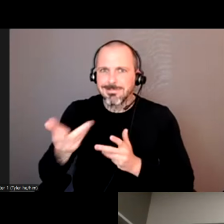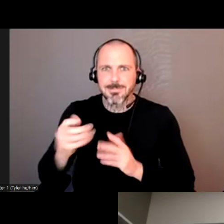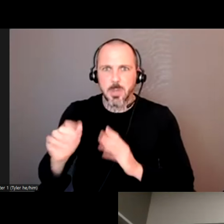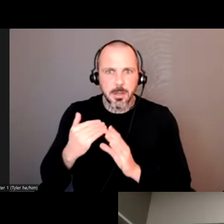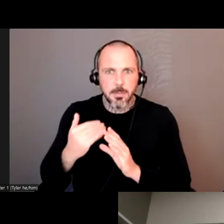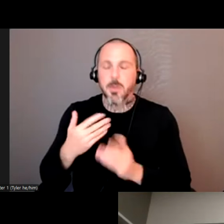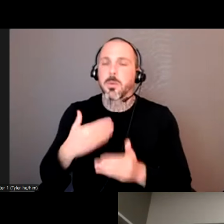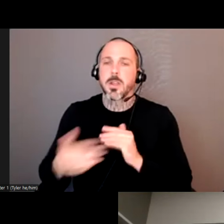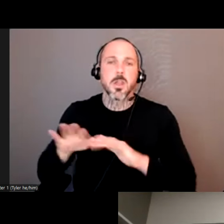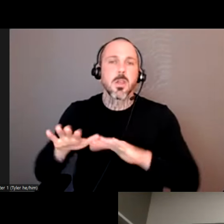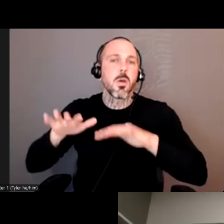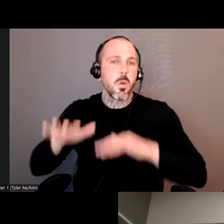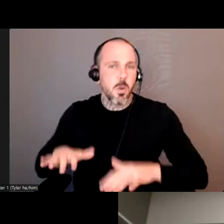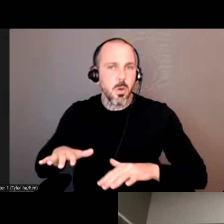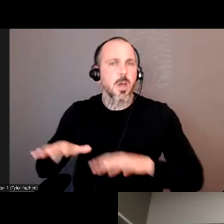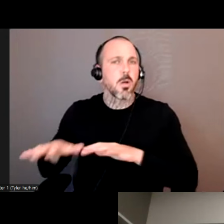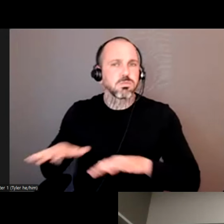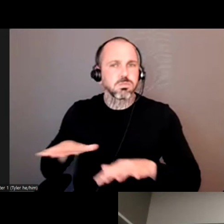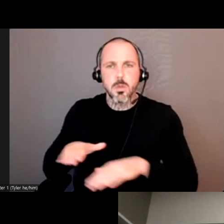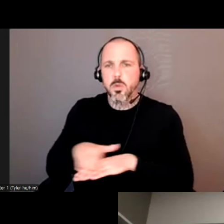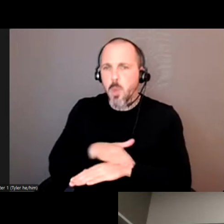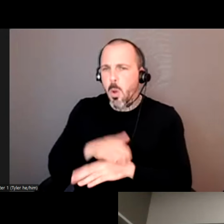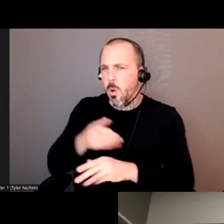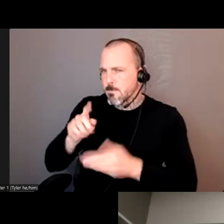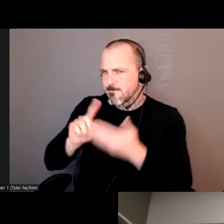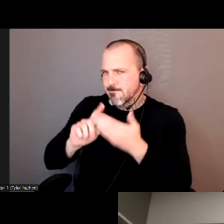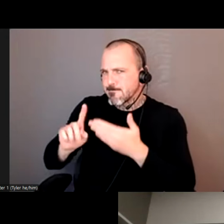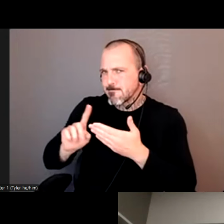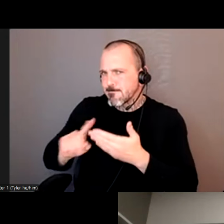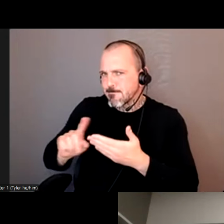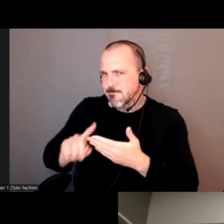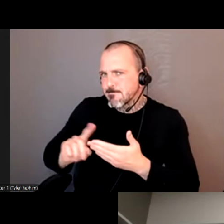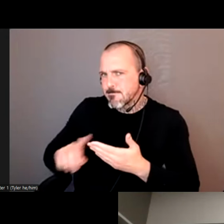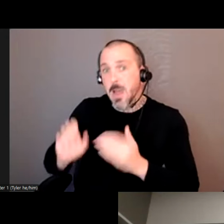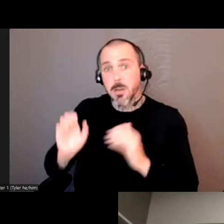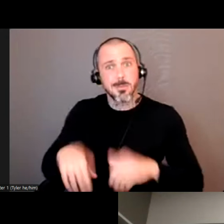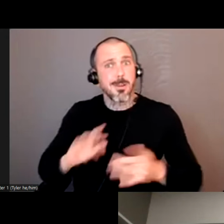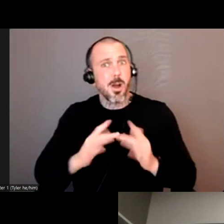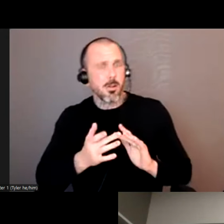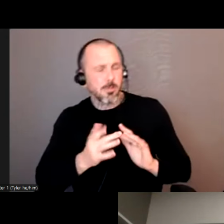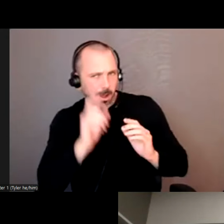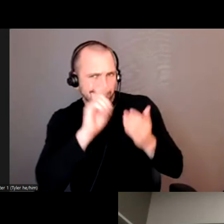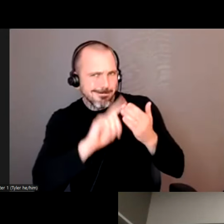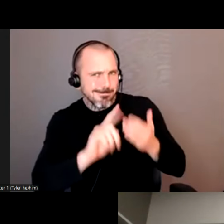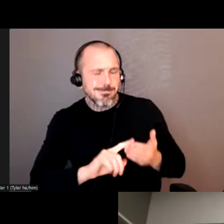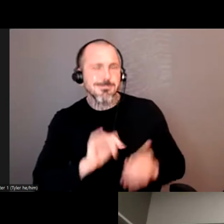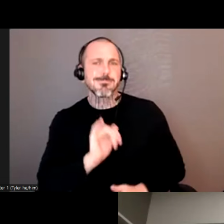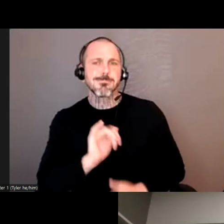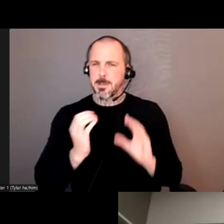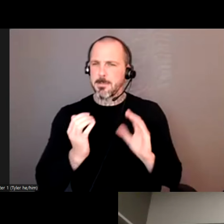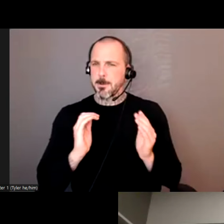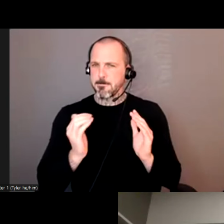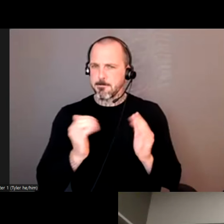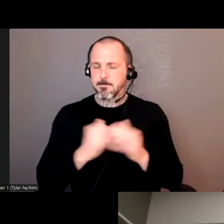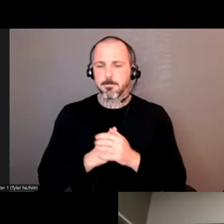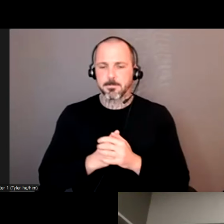fraud. You'll be amazed to see how many different chat groups are out there and information that's available for you. So, you know,